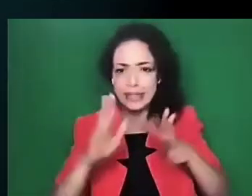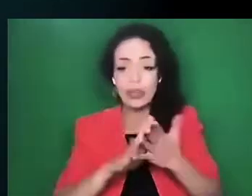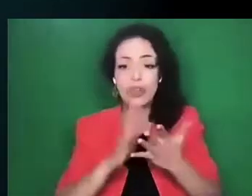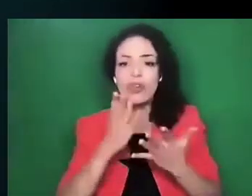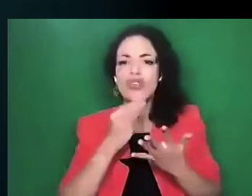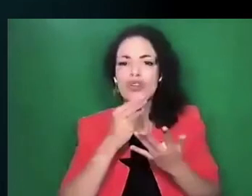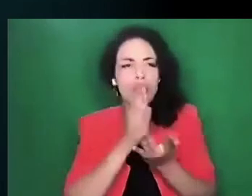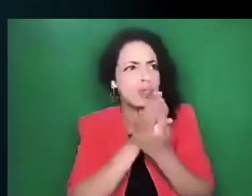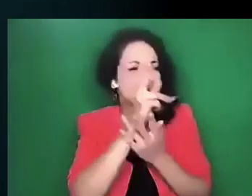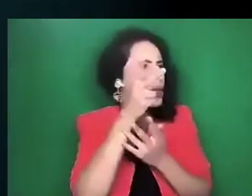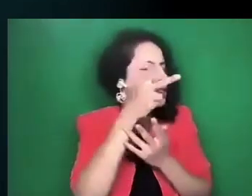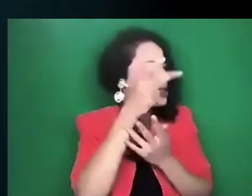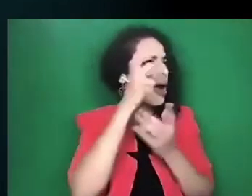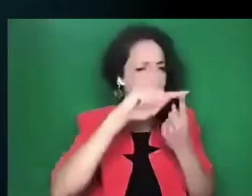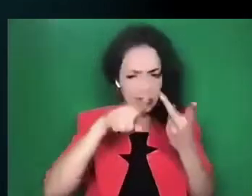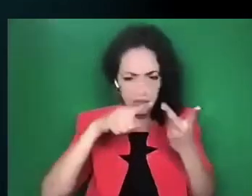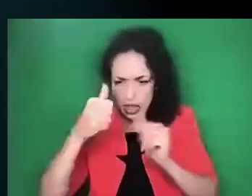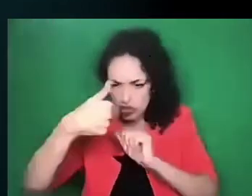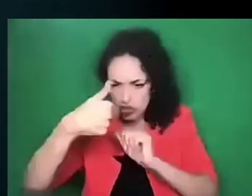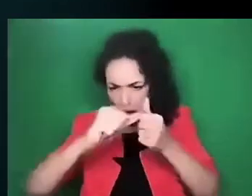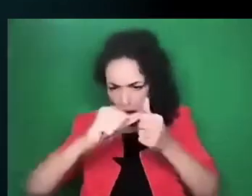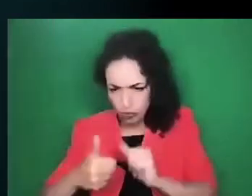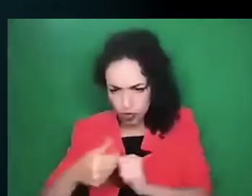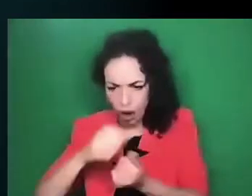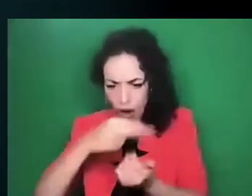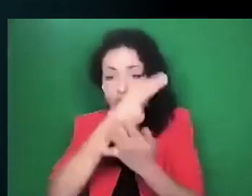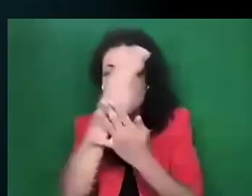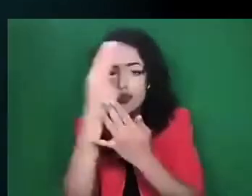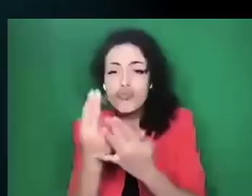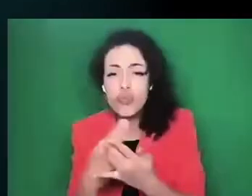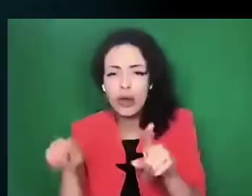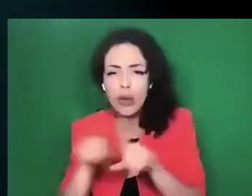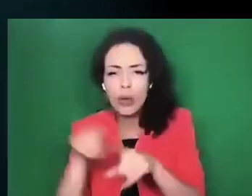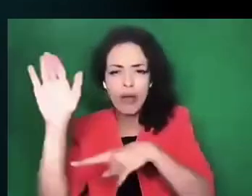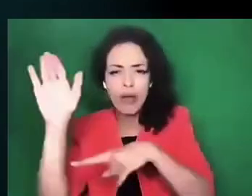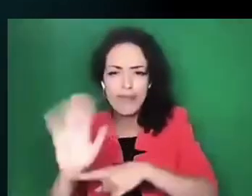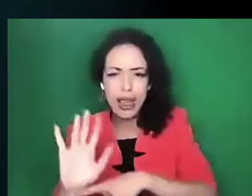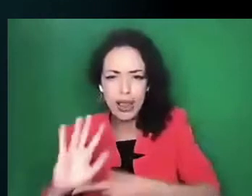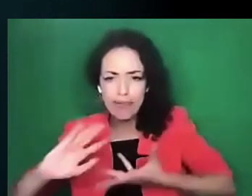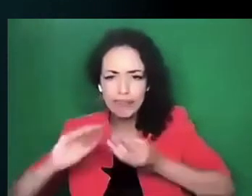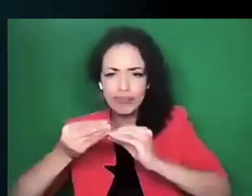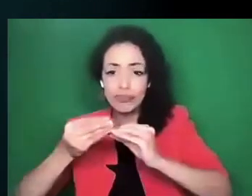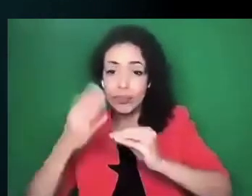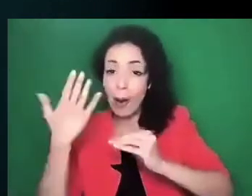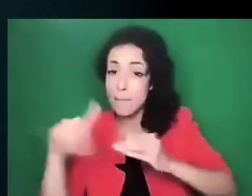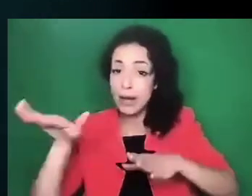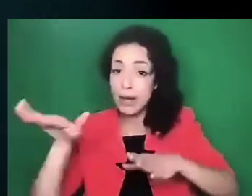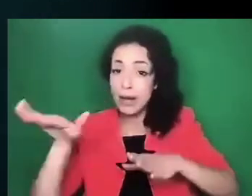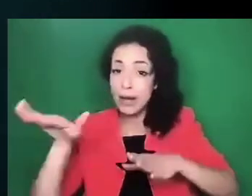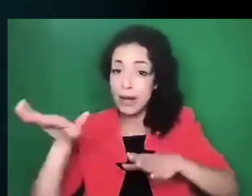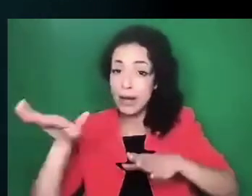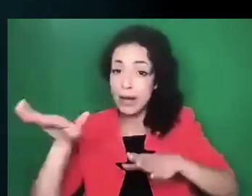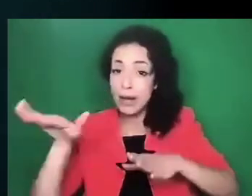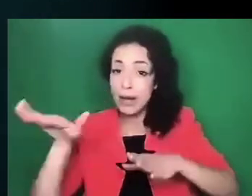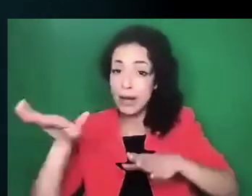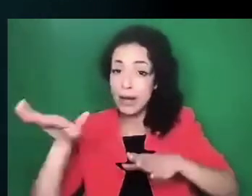and films. She's participated in solo and group exhibitions within Turkey and internationally, including